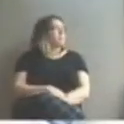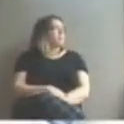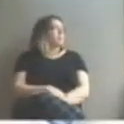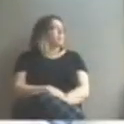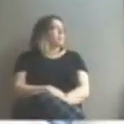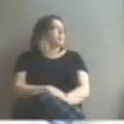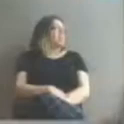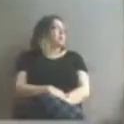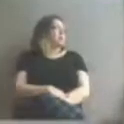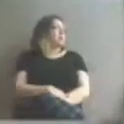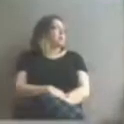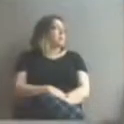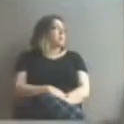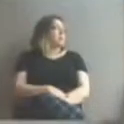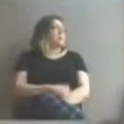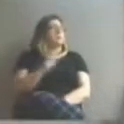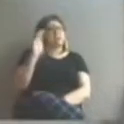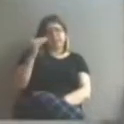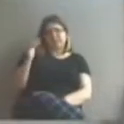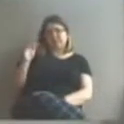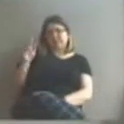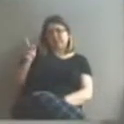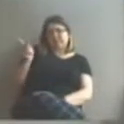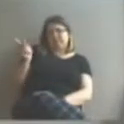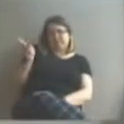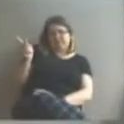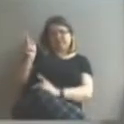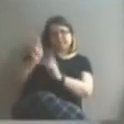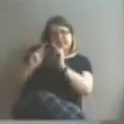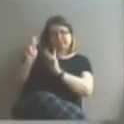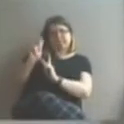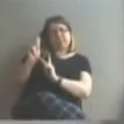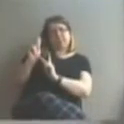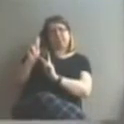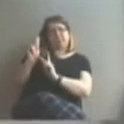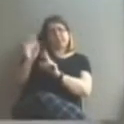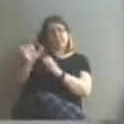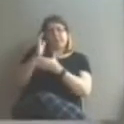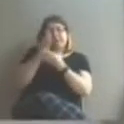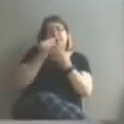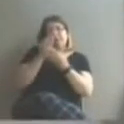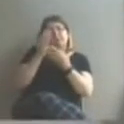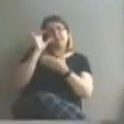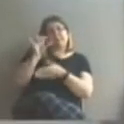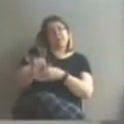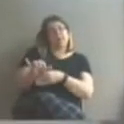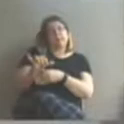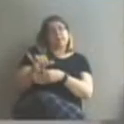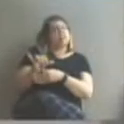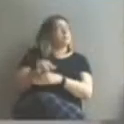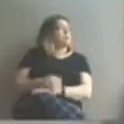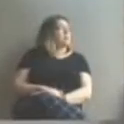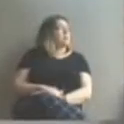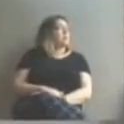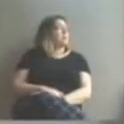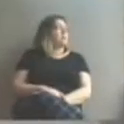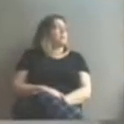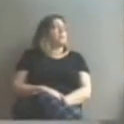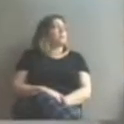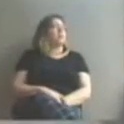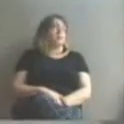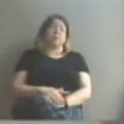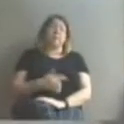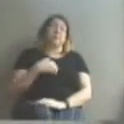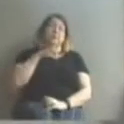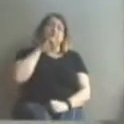there's some folks that were in those positions that certainly have done elements of that. So that's second my question. No, and I can assure you,